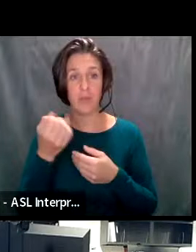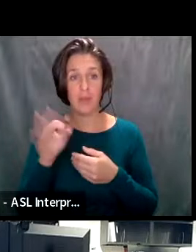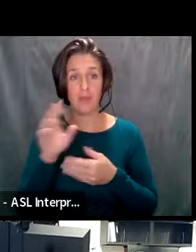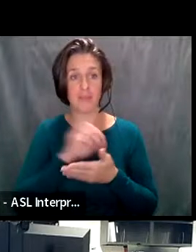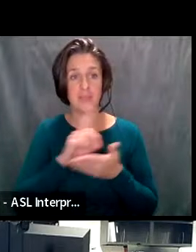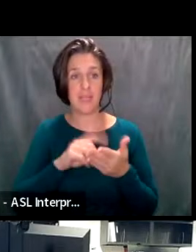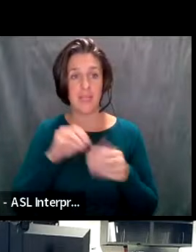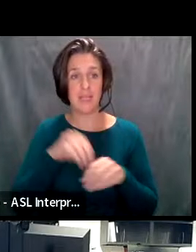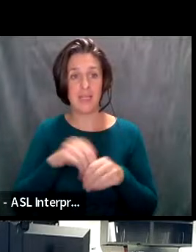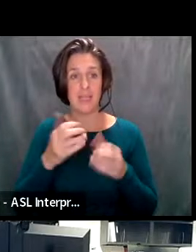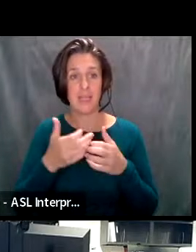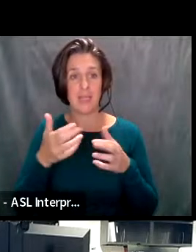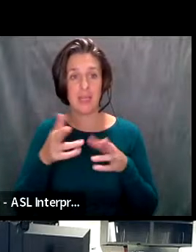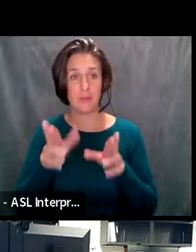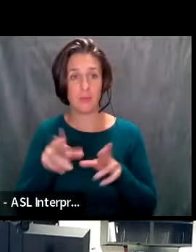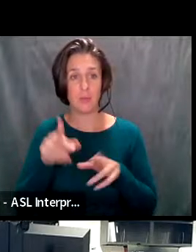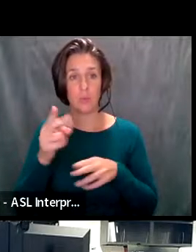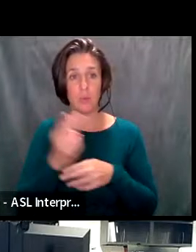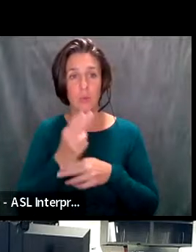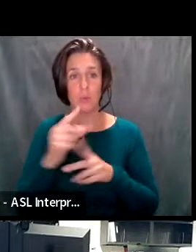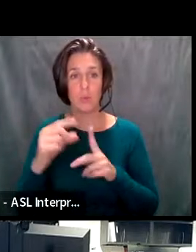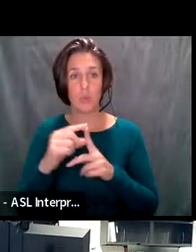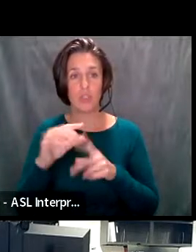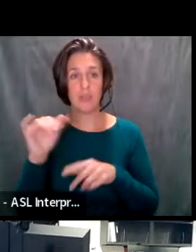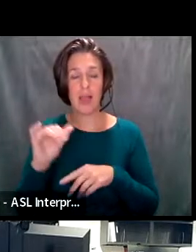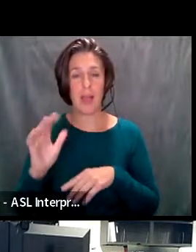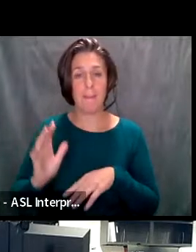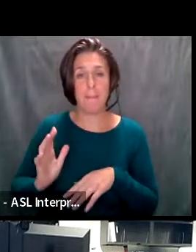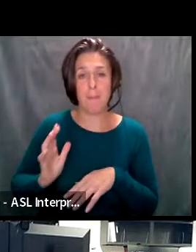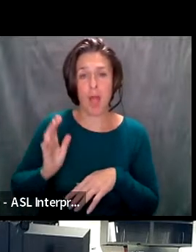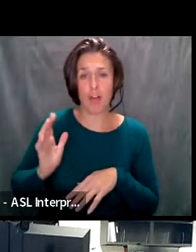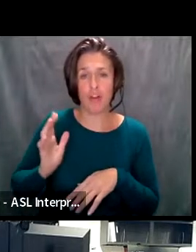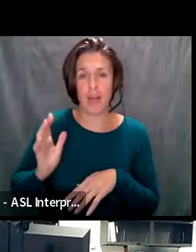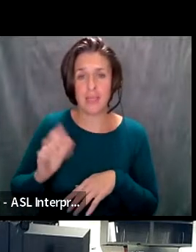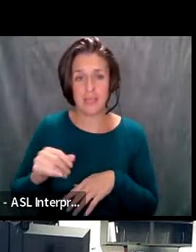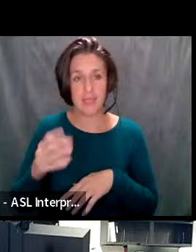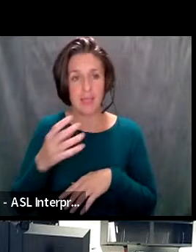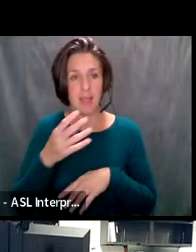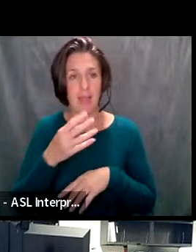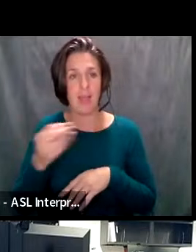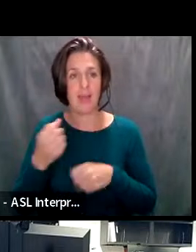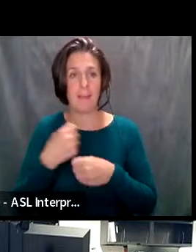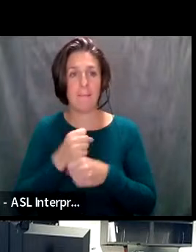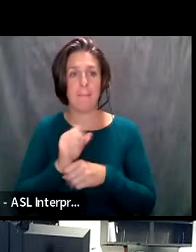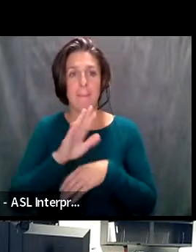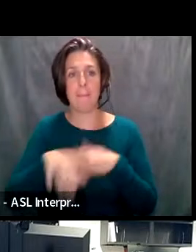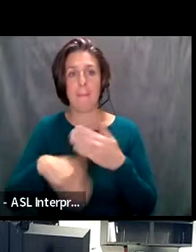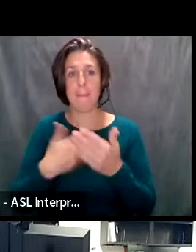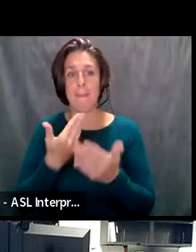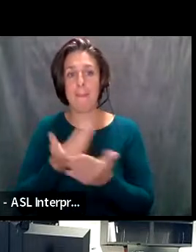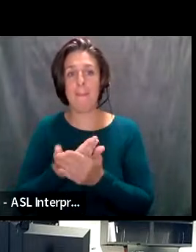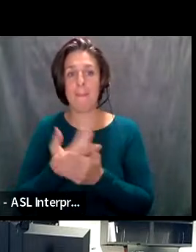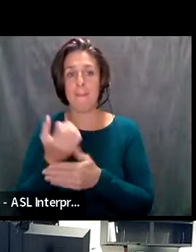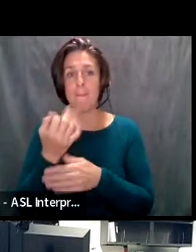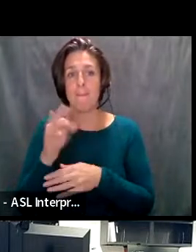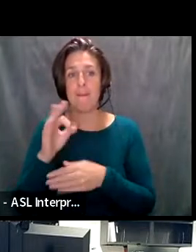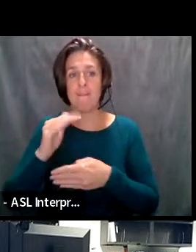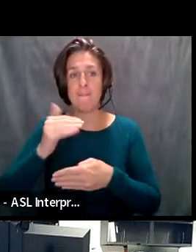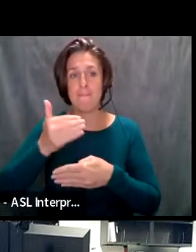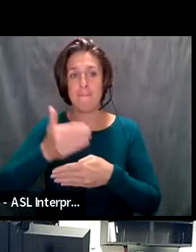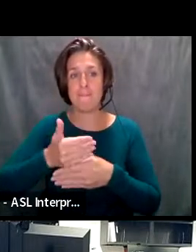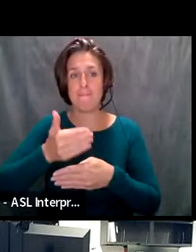classroom, you used words like modernizing and making all of the